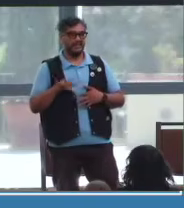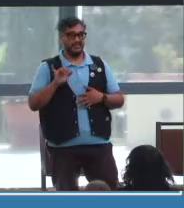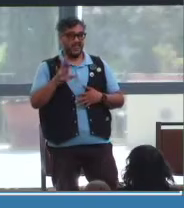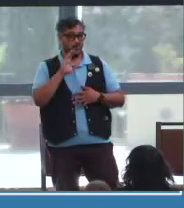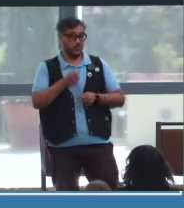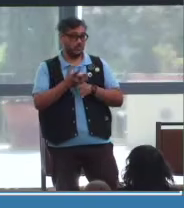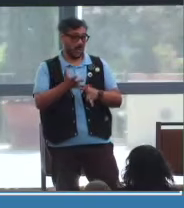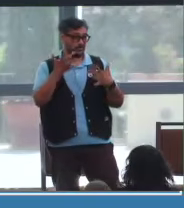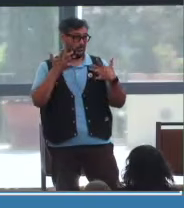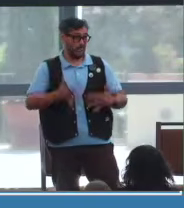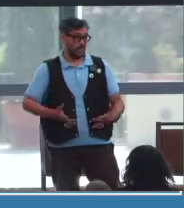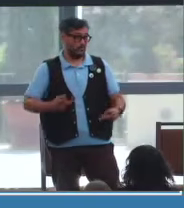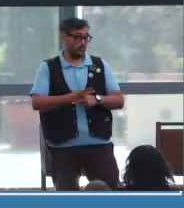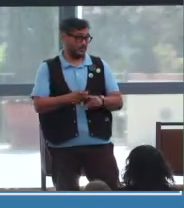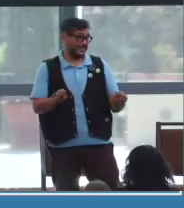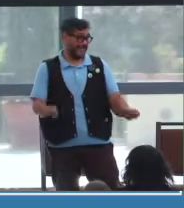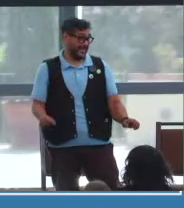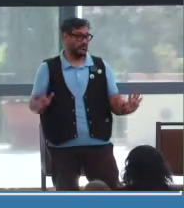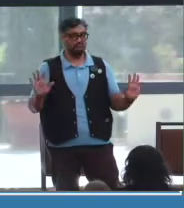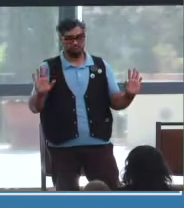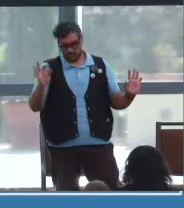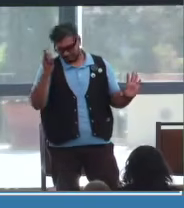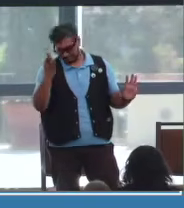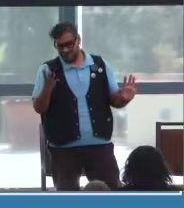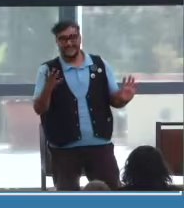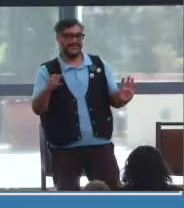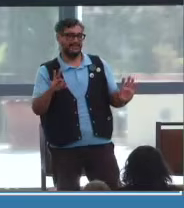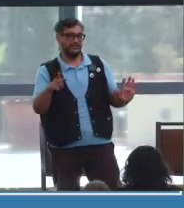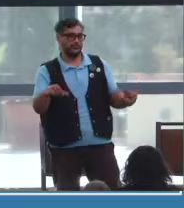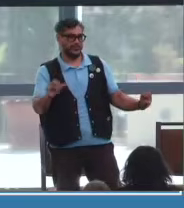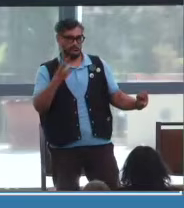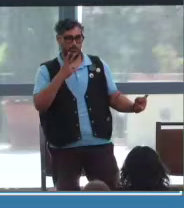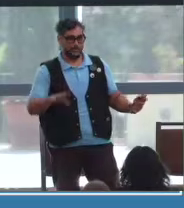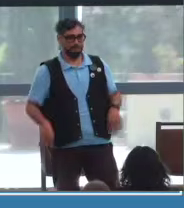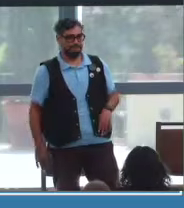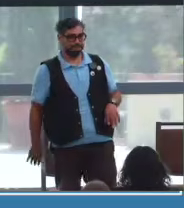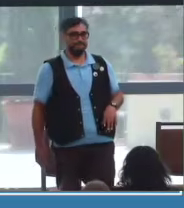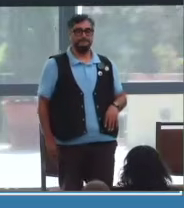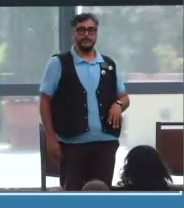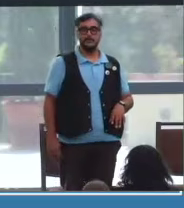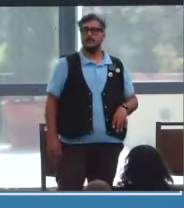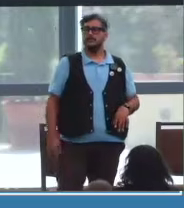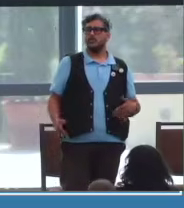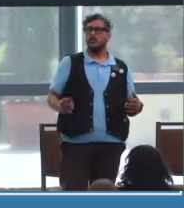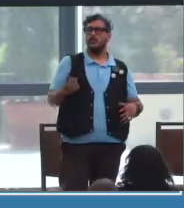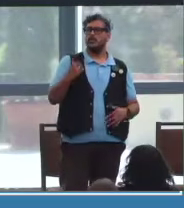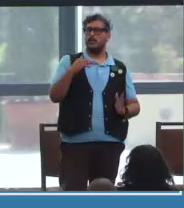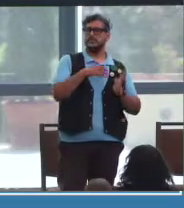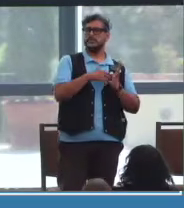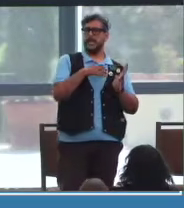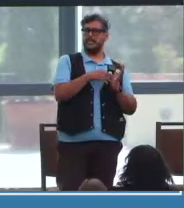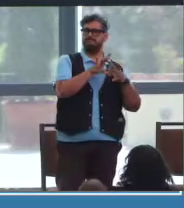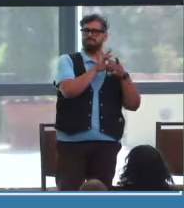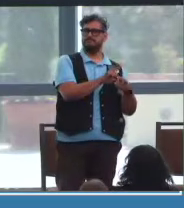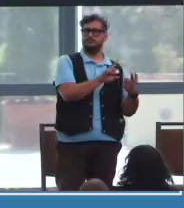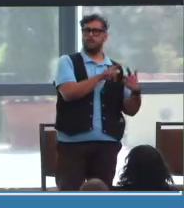depression worse. So again, just another plug if you're still smoking. So there's one study specific to